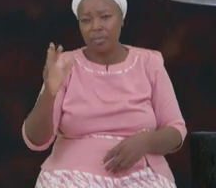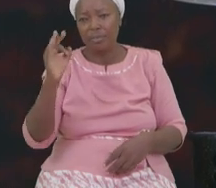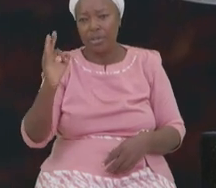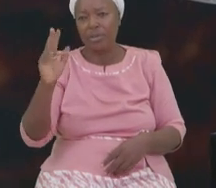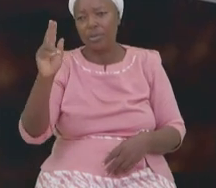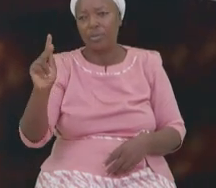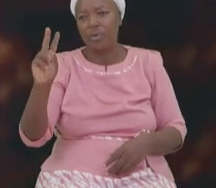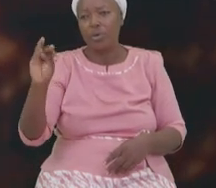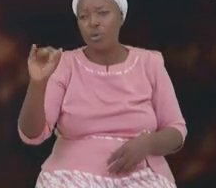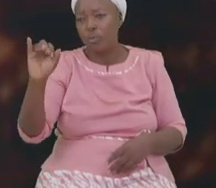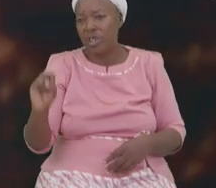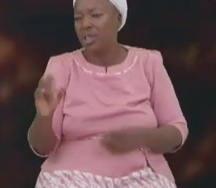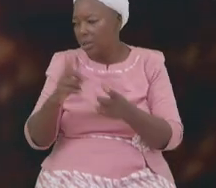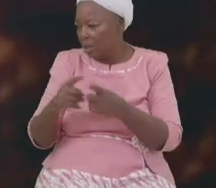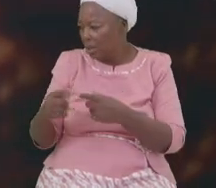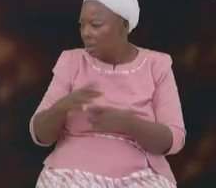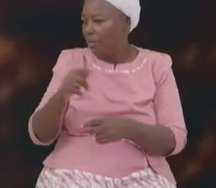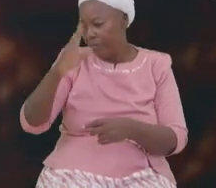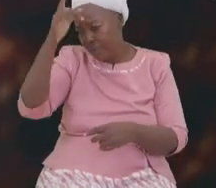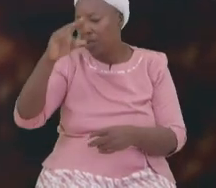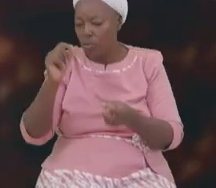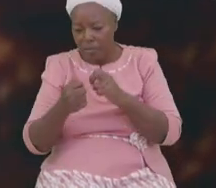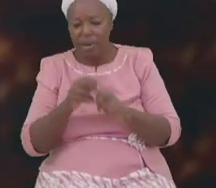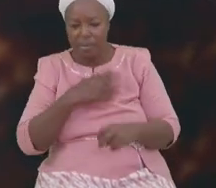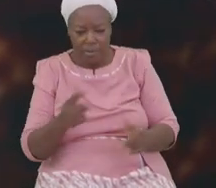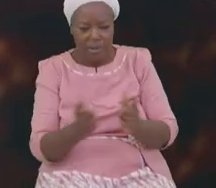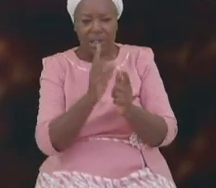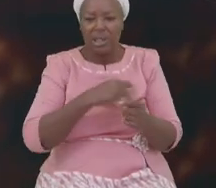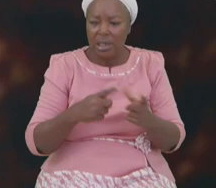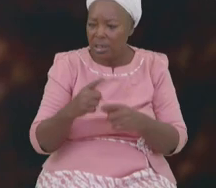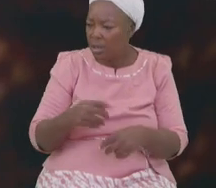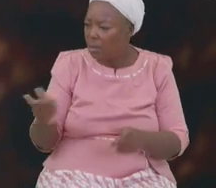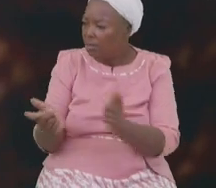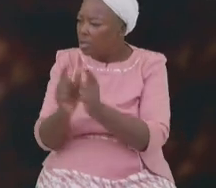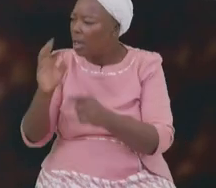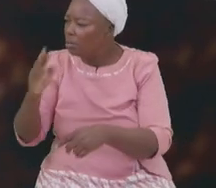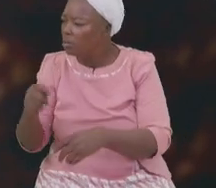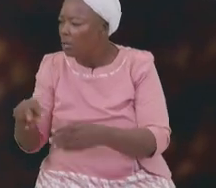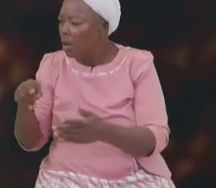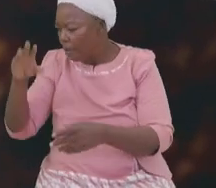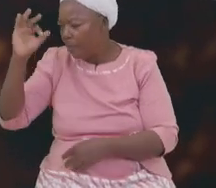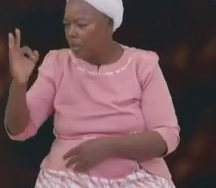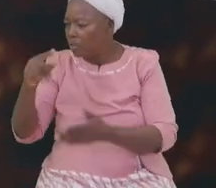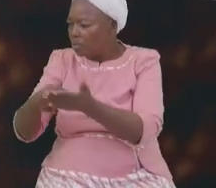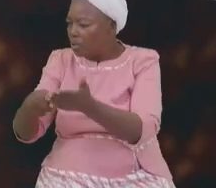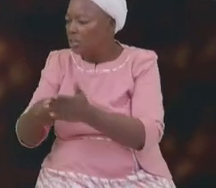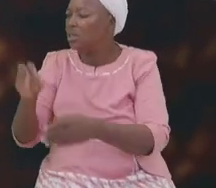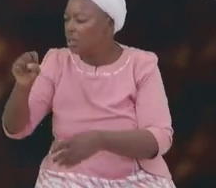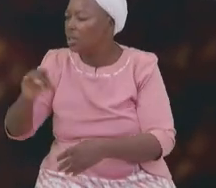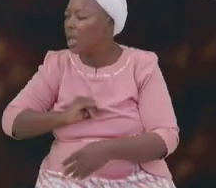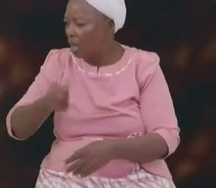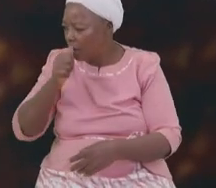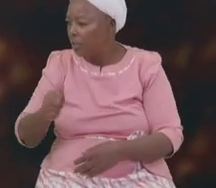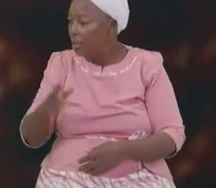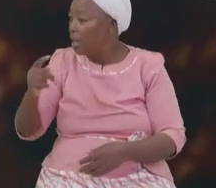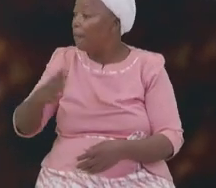he just met me and he said, are you Pastor so-and-so? I said, yes, I am. He said, my son got a miracle in